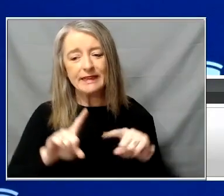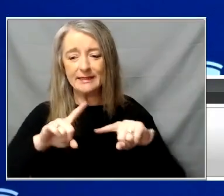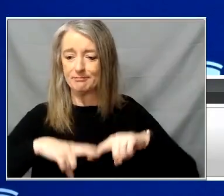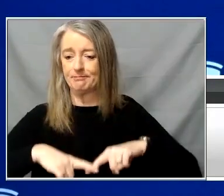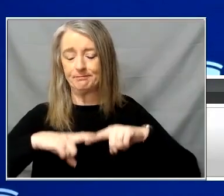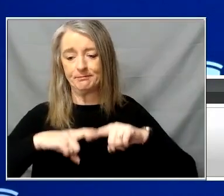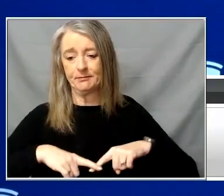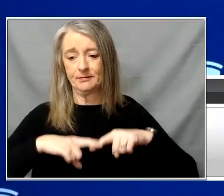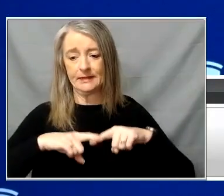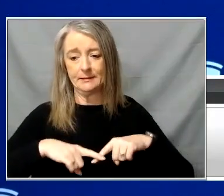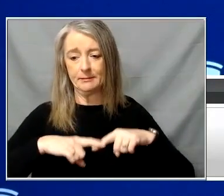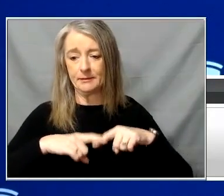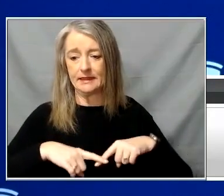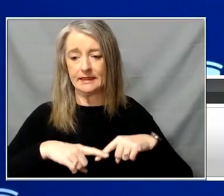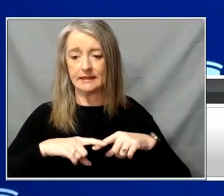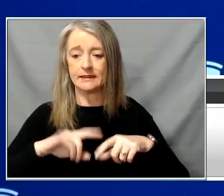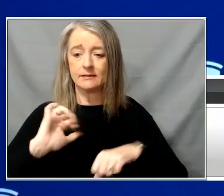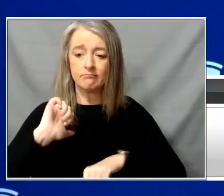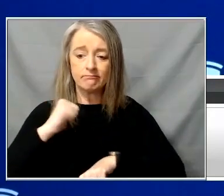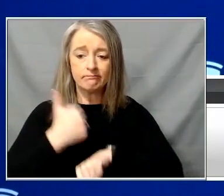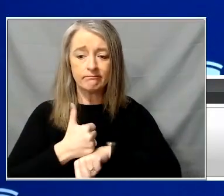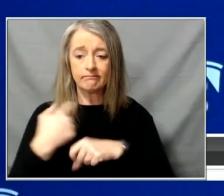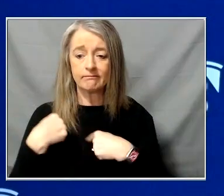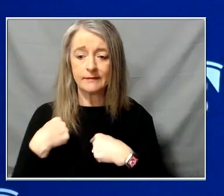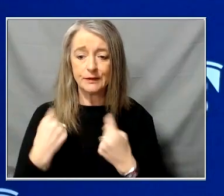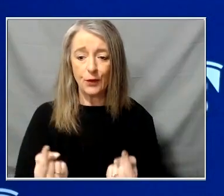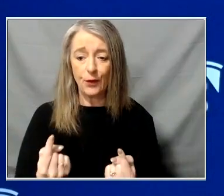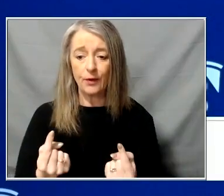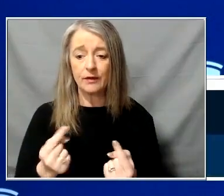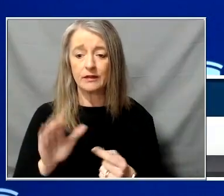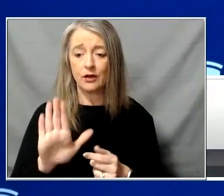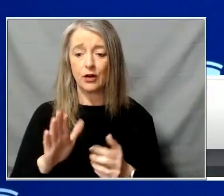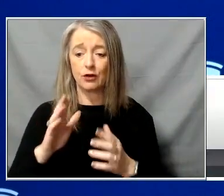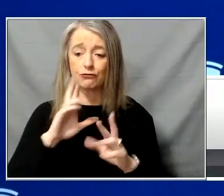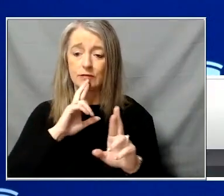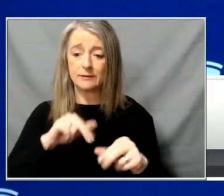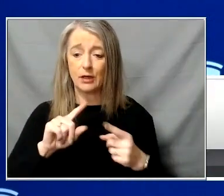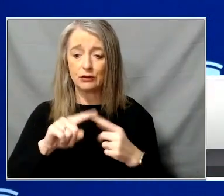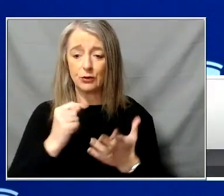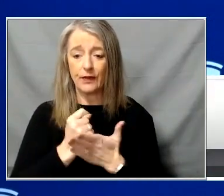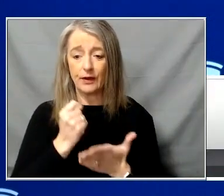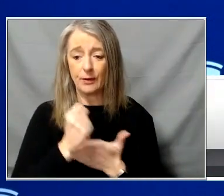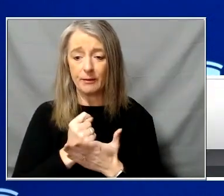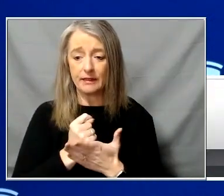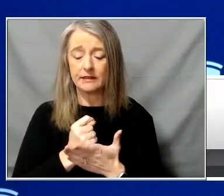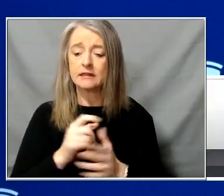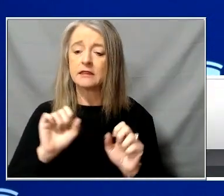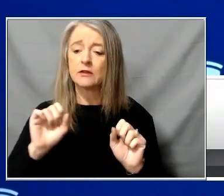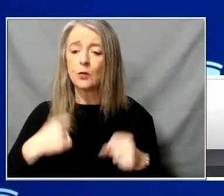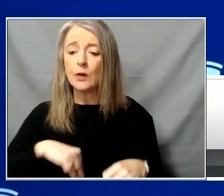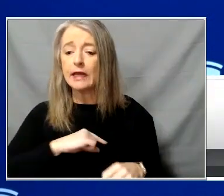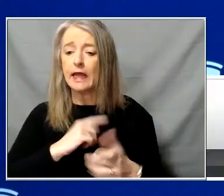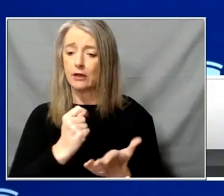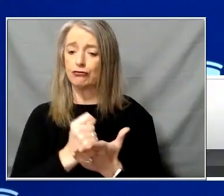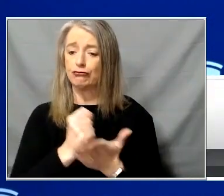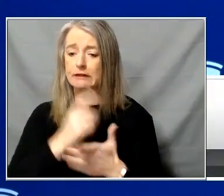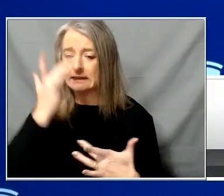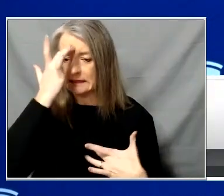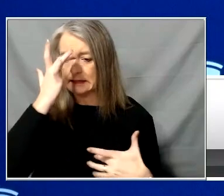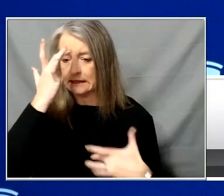been instituted so far and kind of her response to therapies. I think this is a treatable disease. We don't have a cure, just like we